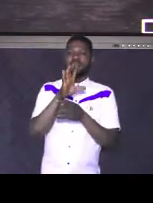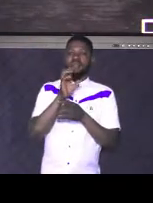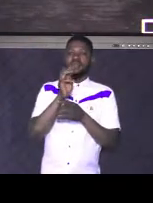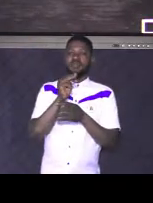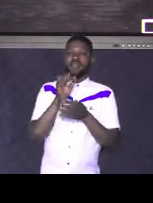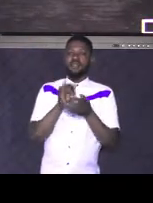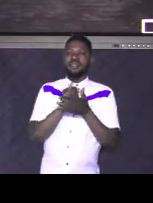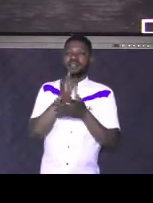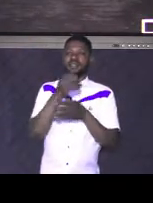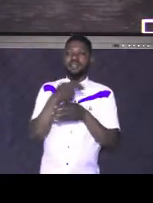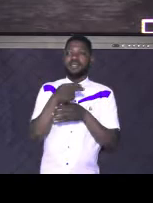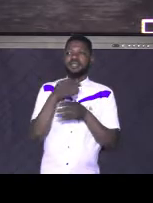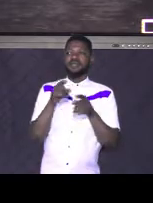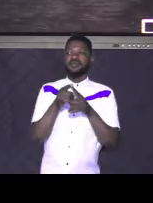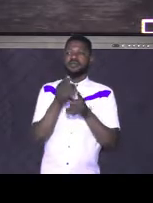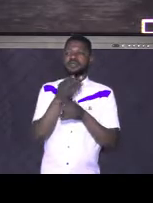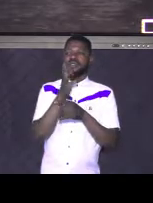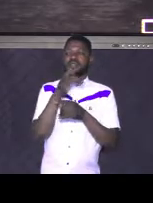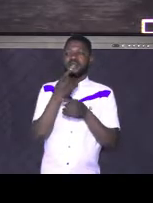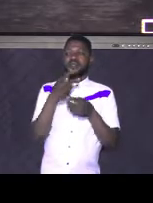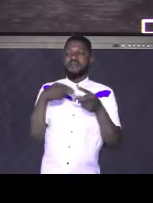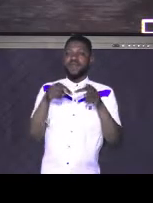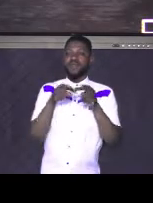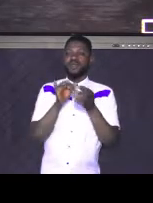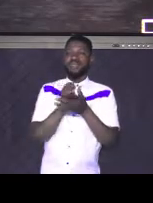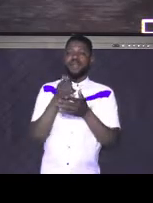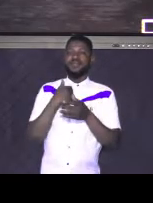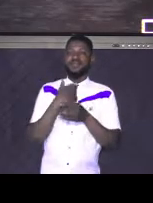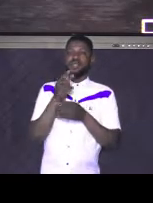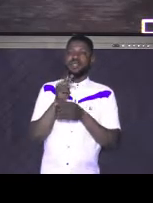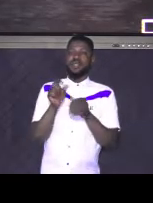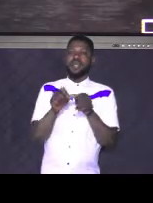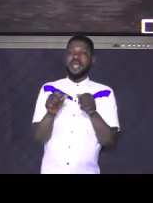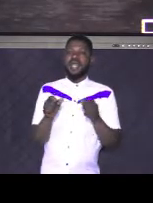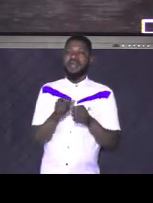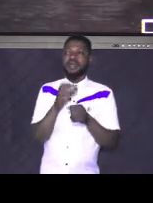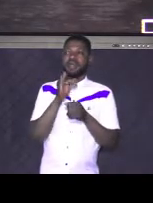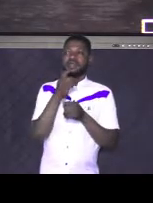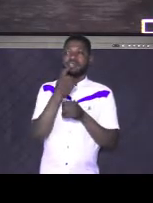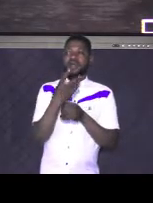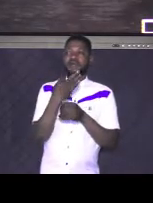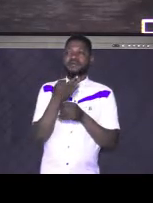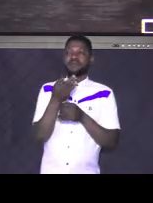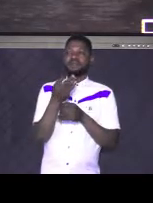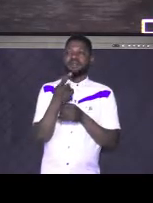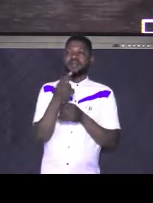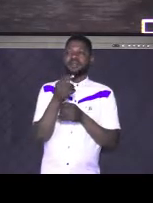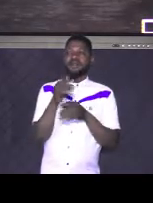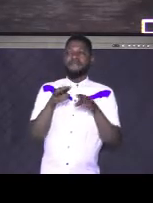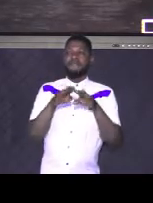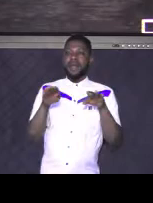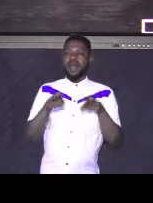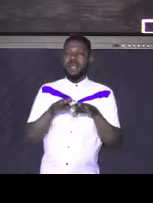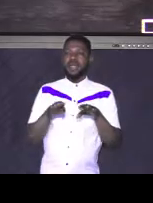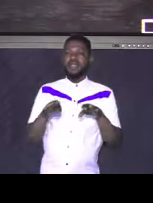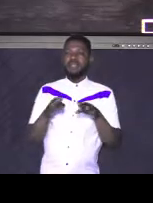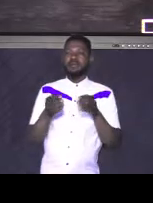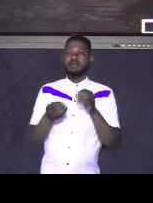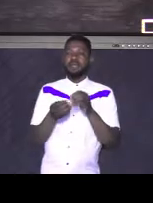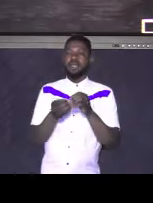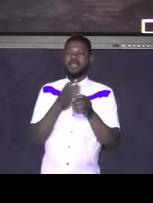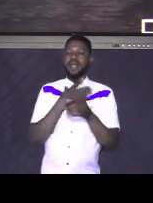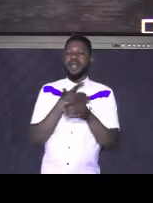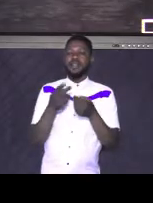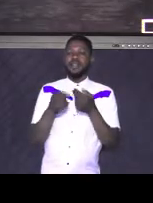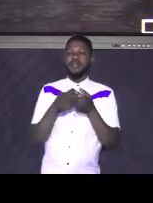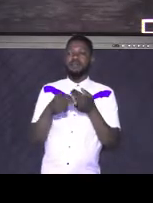that is H. So these are the values that we need. Area of the trapezium is half of the parallel sides, then times